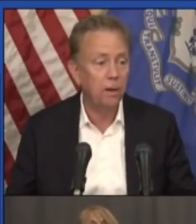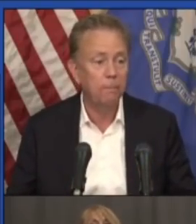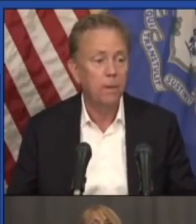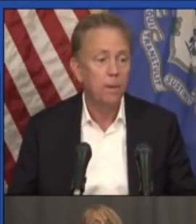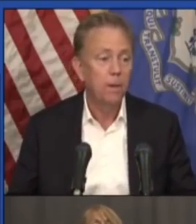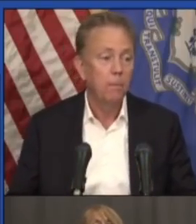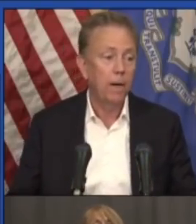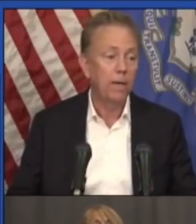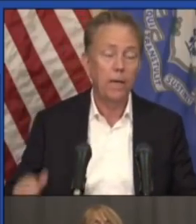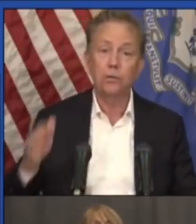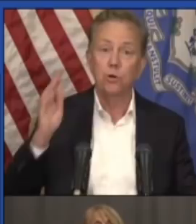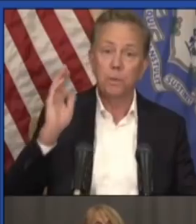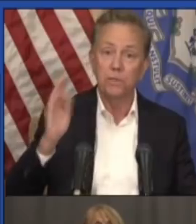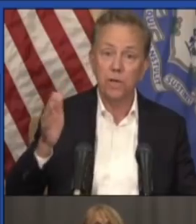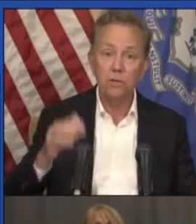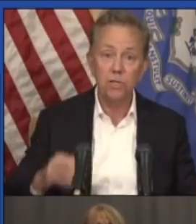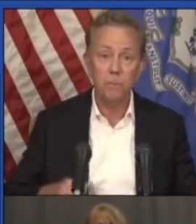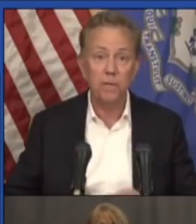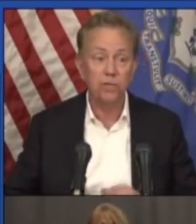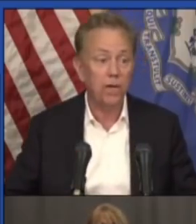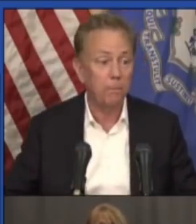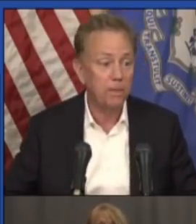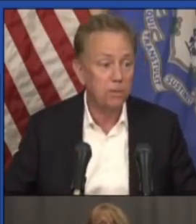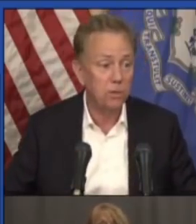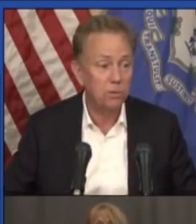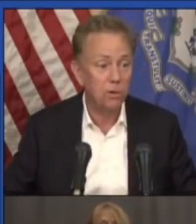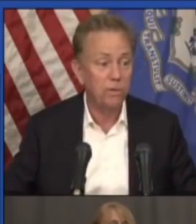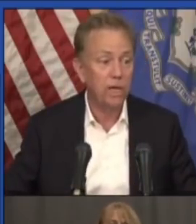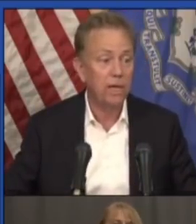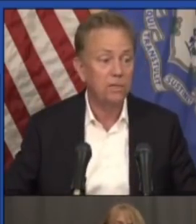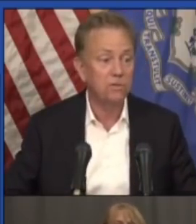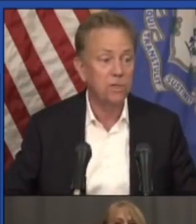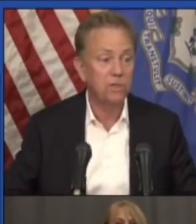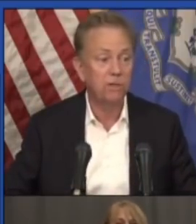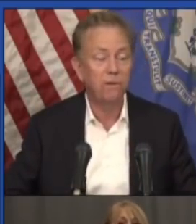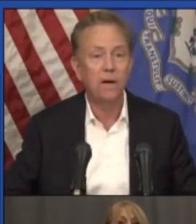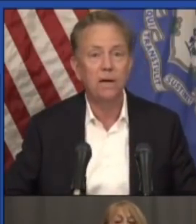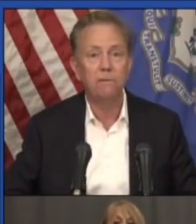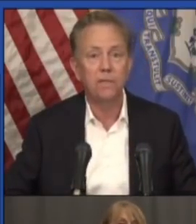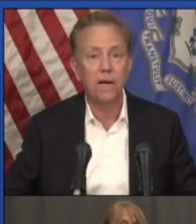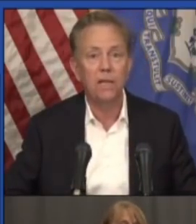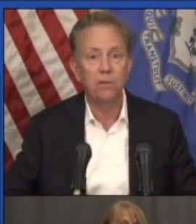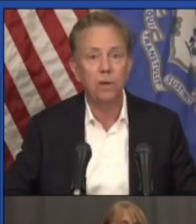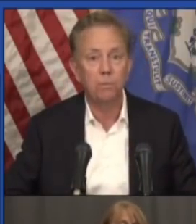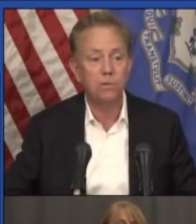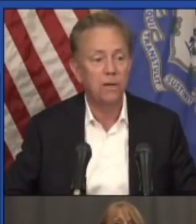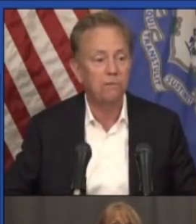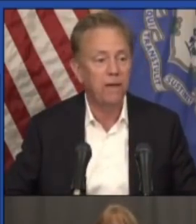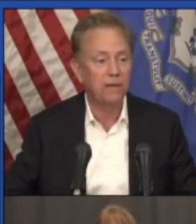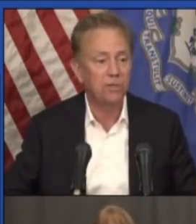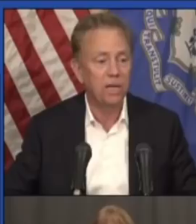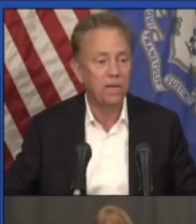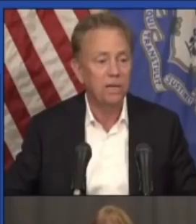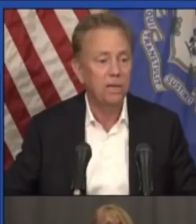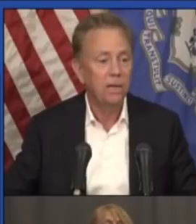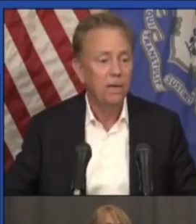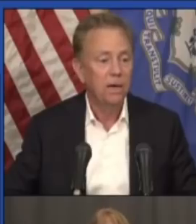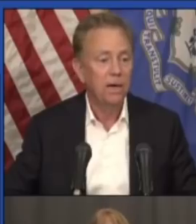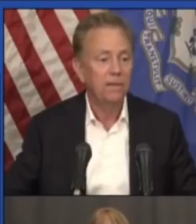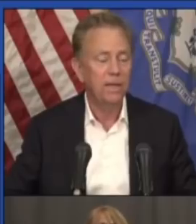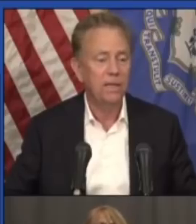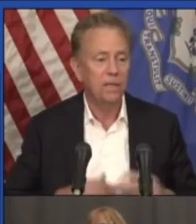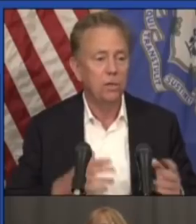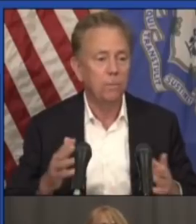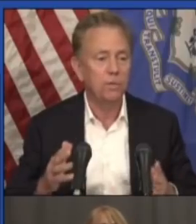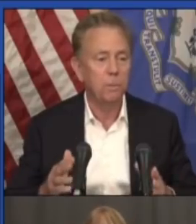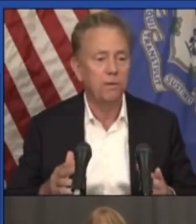vaccinated. My age group continues to be the champions, those over the age of 65, 93% vaccinated.